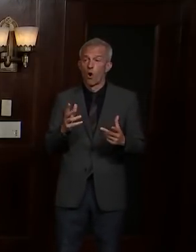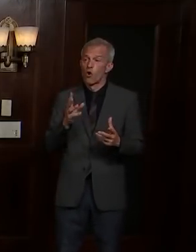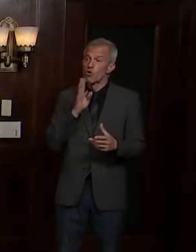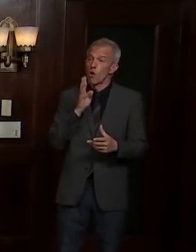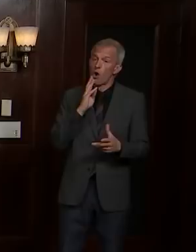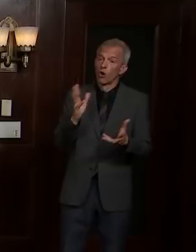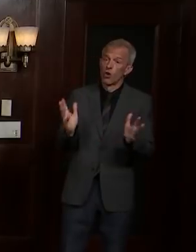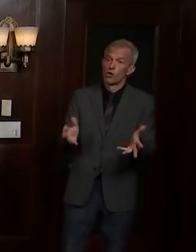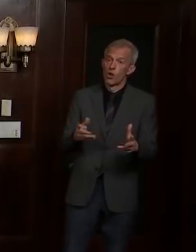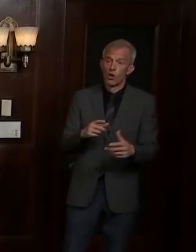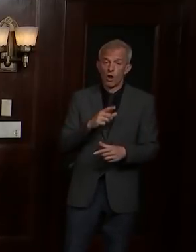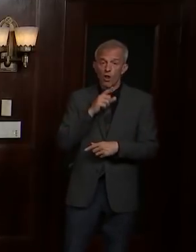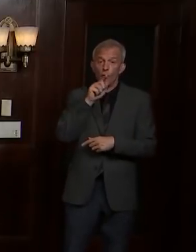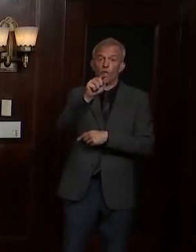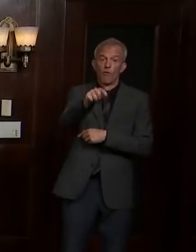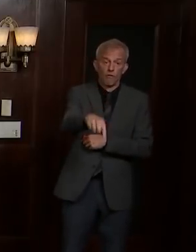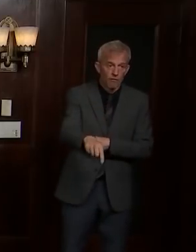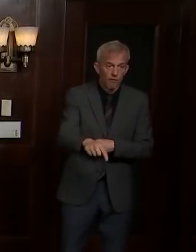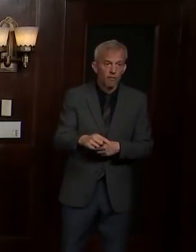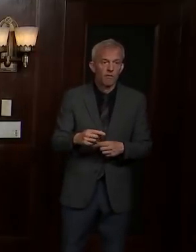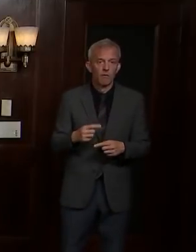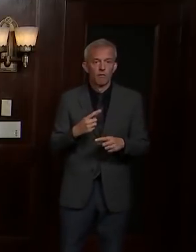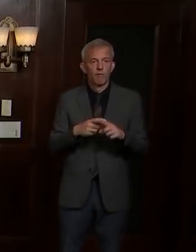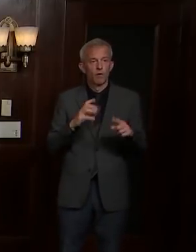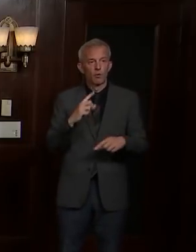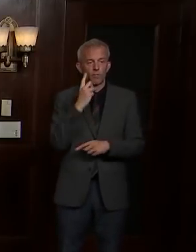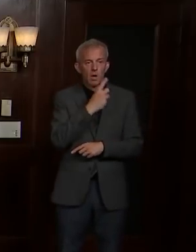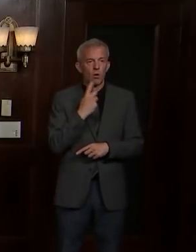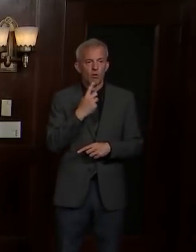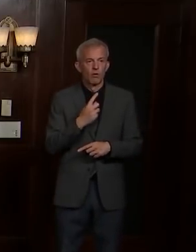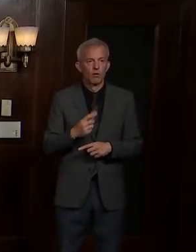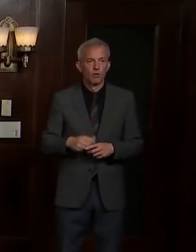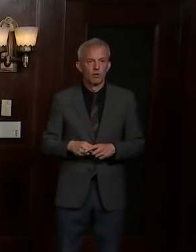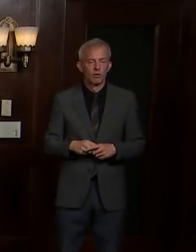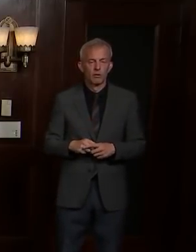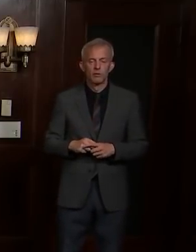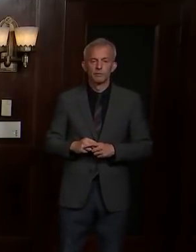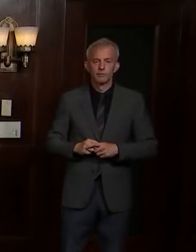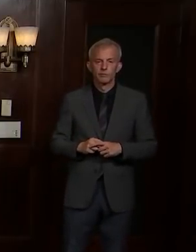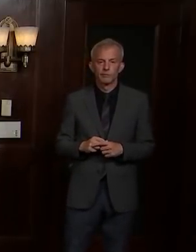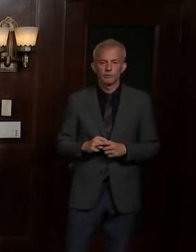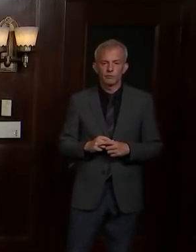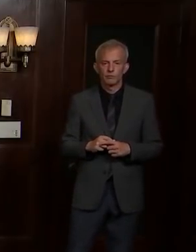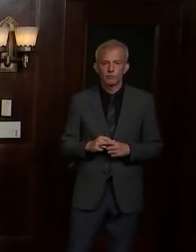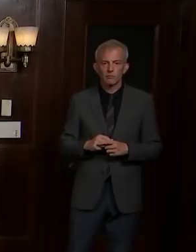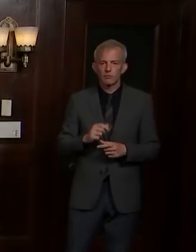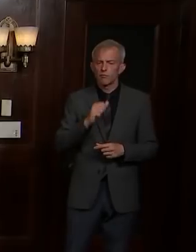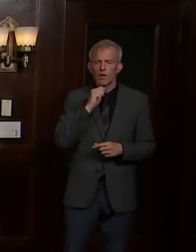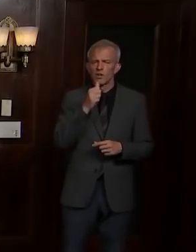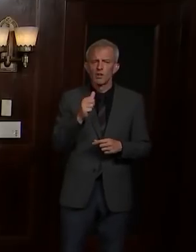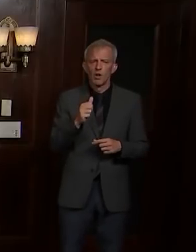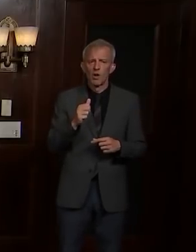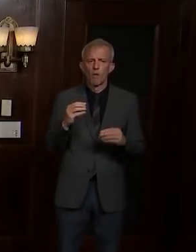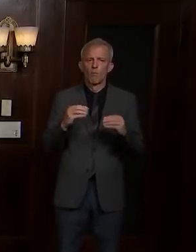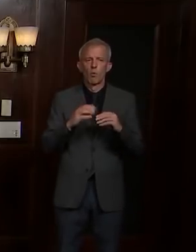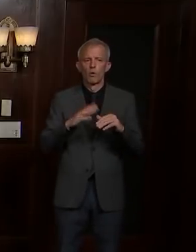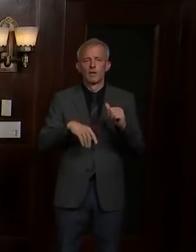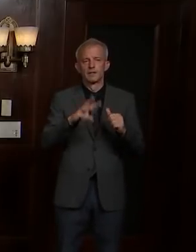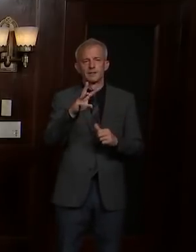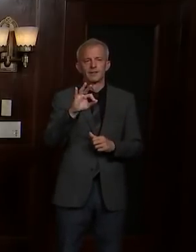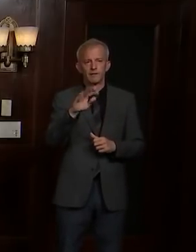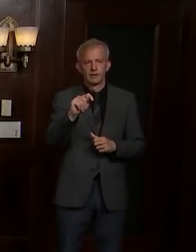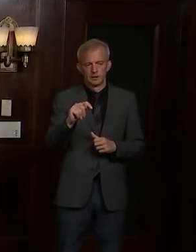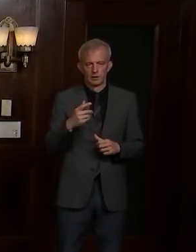and respiratory droplets are coming out of your mouth, they're not going to travel on average more than 6 feet. So you keep